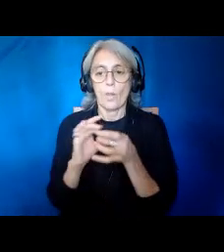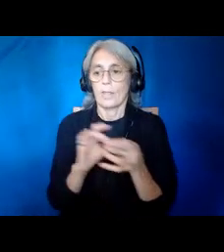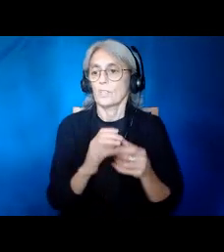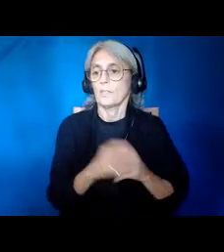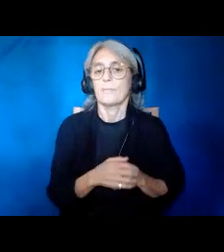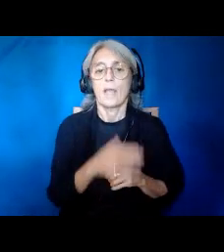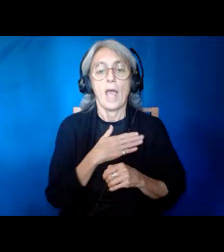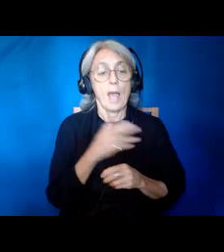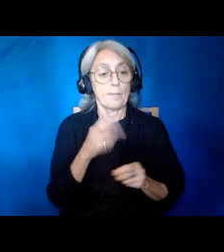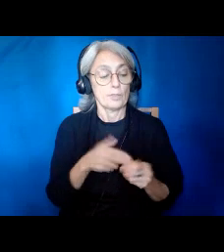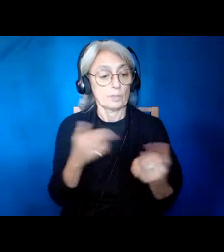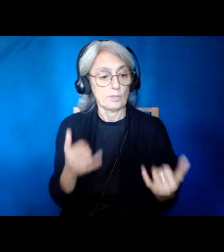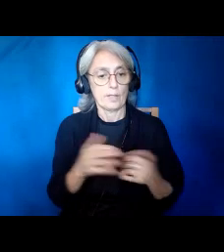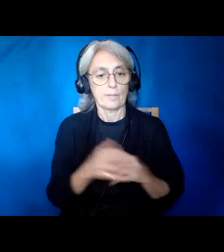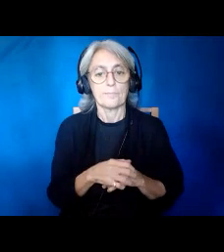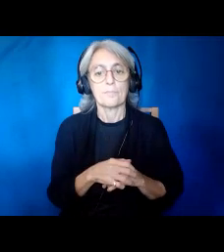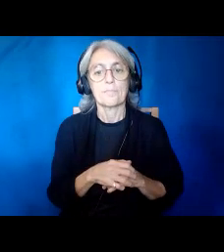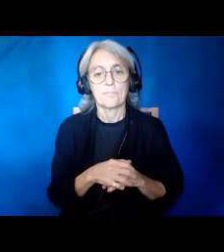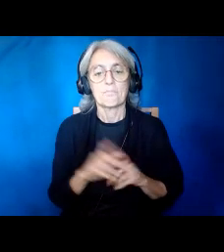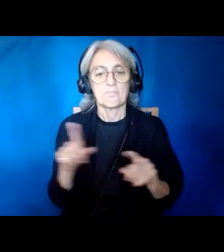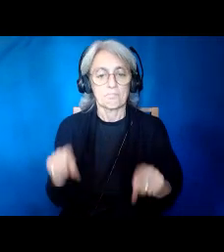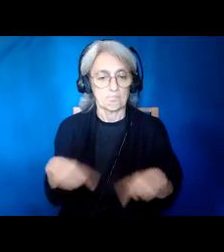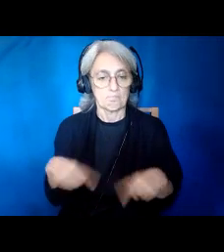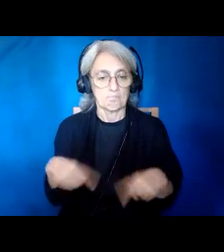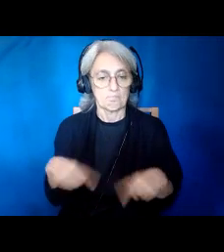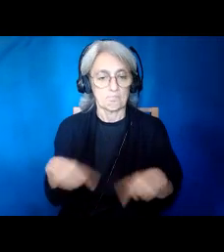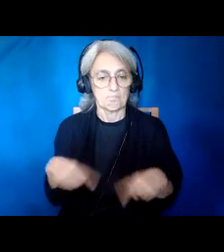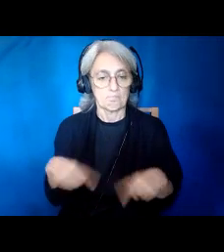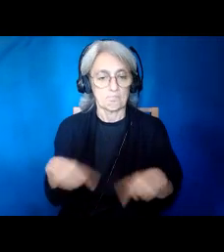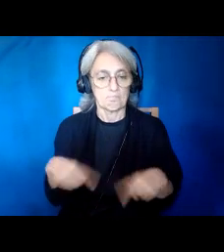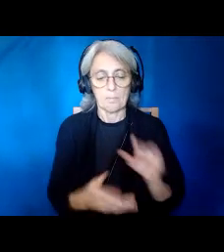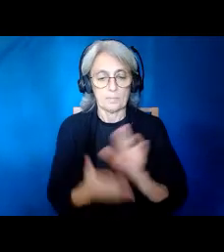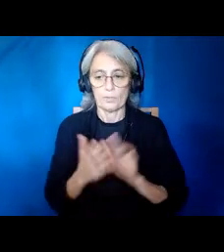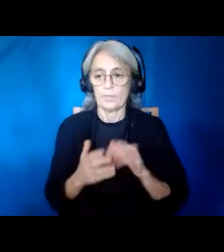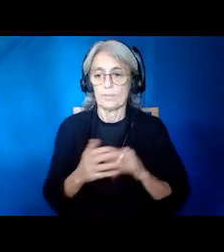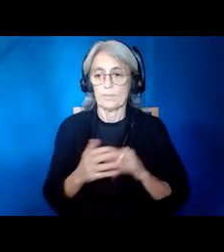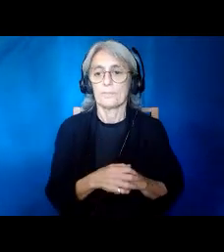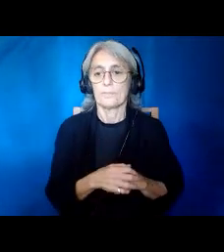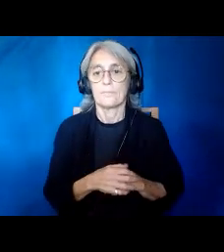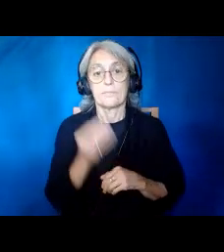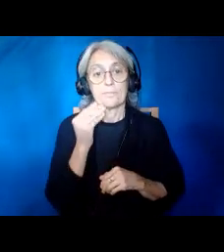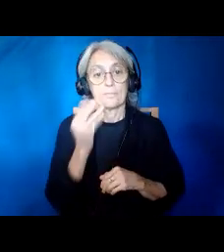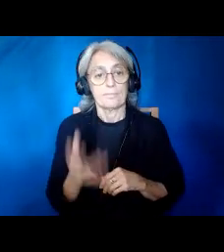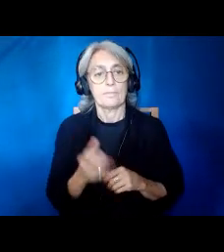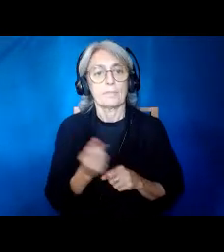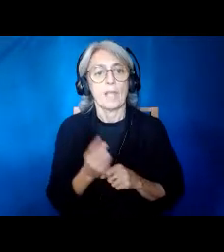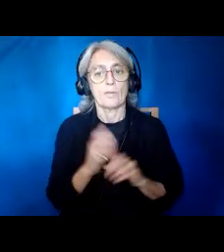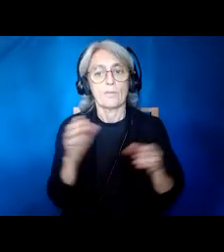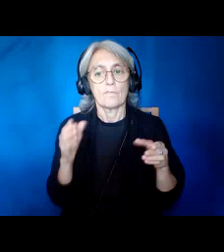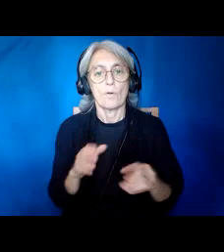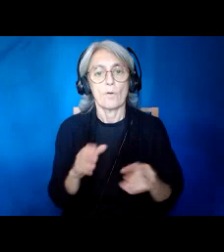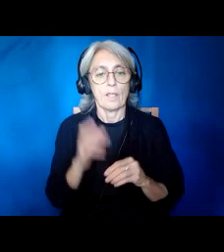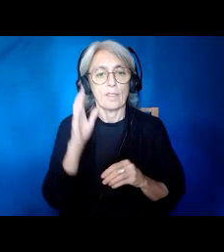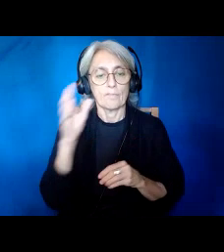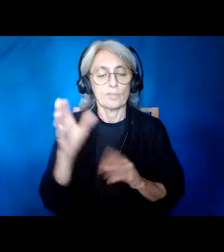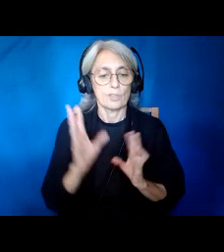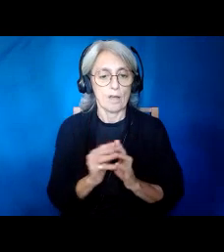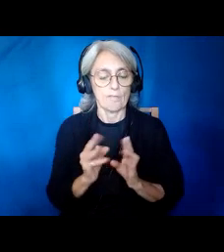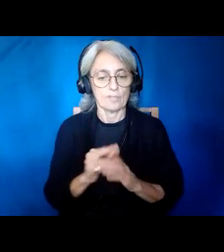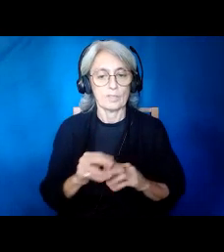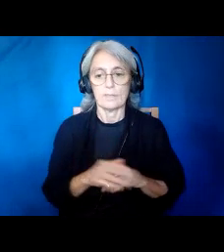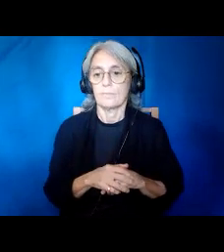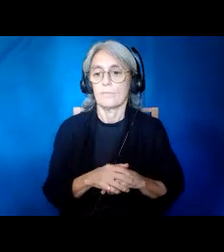I've had the pleasure of addressing you in person. I am happy to report that we have our annual Focus on the Future conference coming up in second